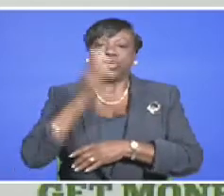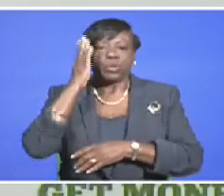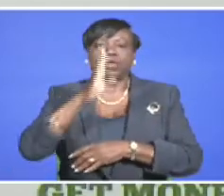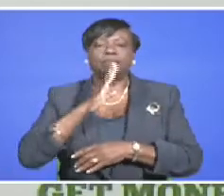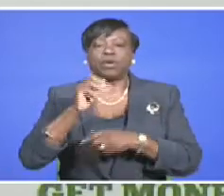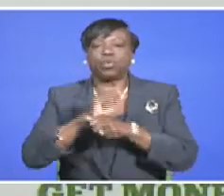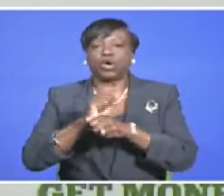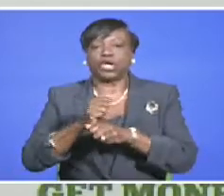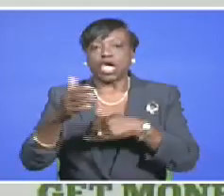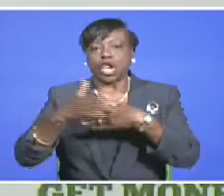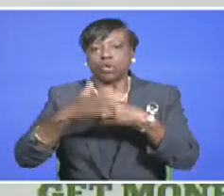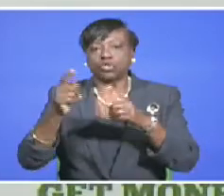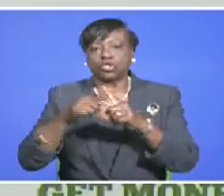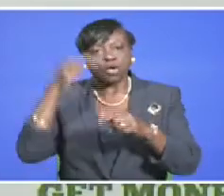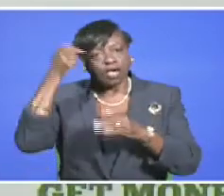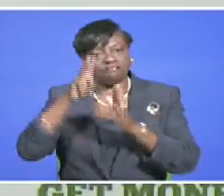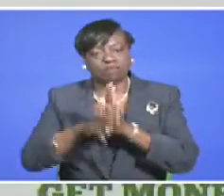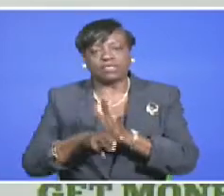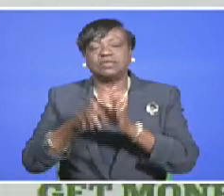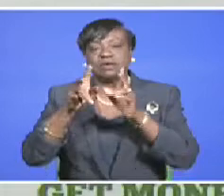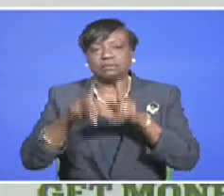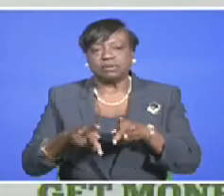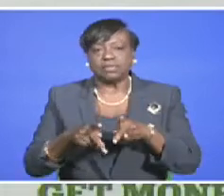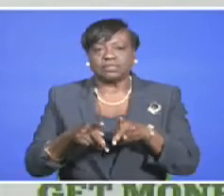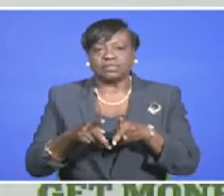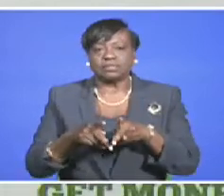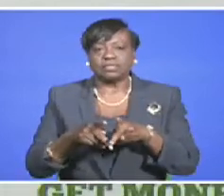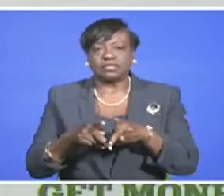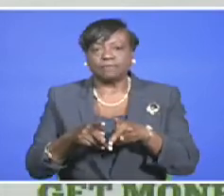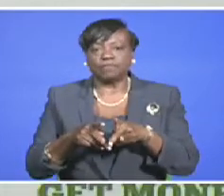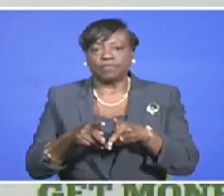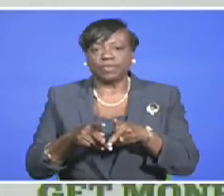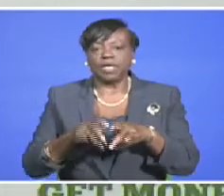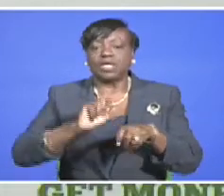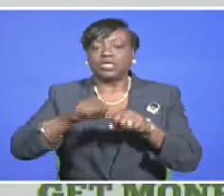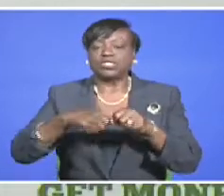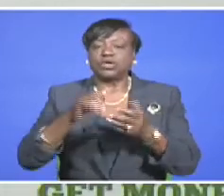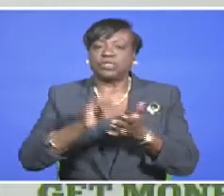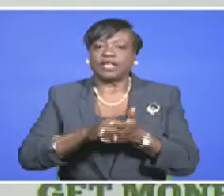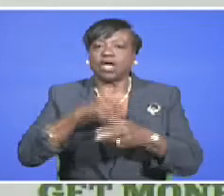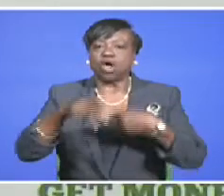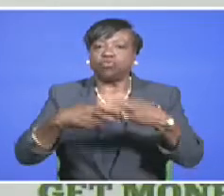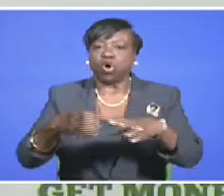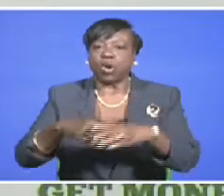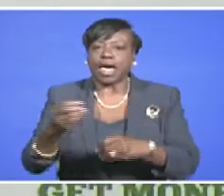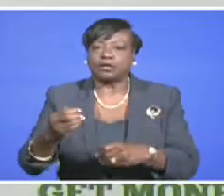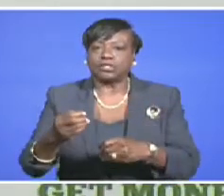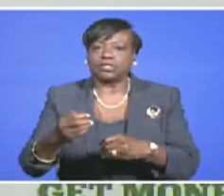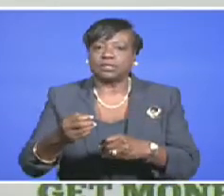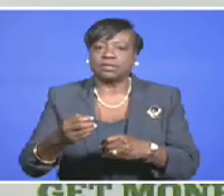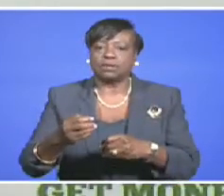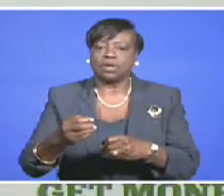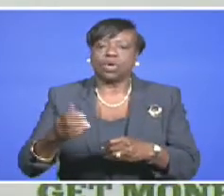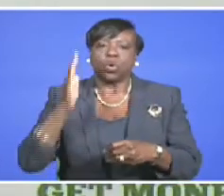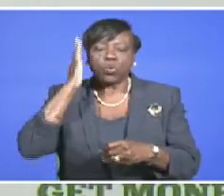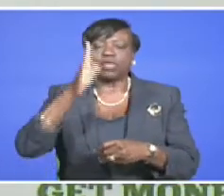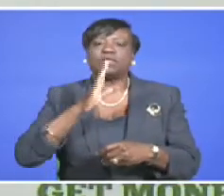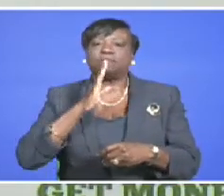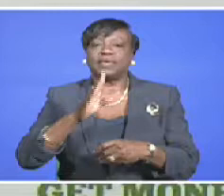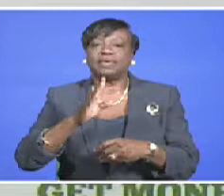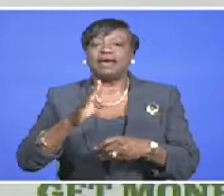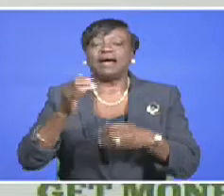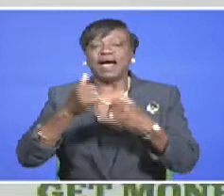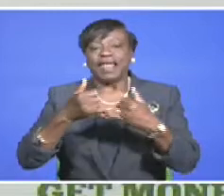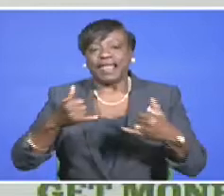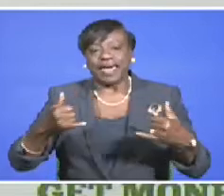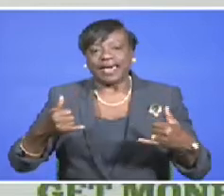very closely with government stakeholders so that a rollout of a product like this can also be aligned